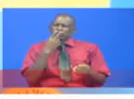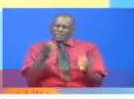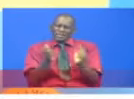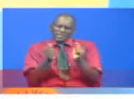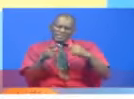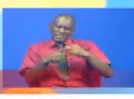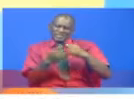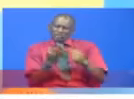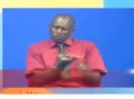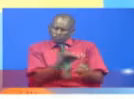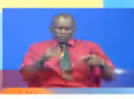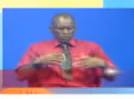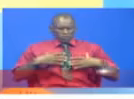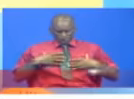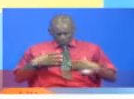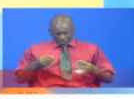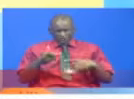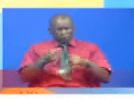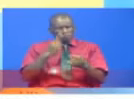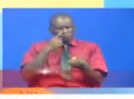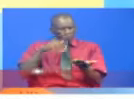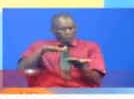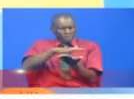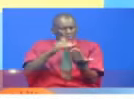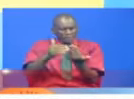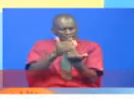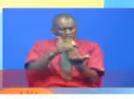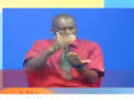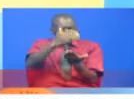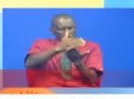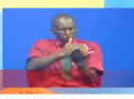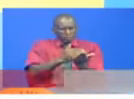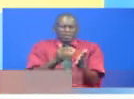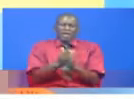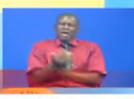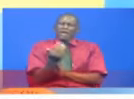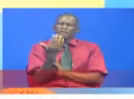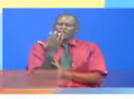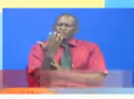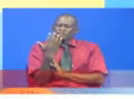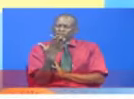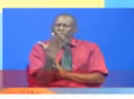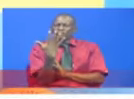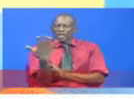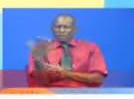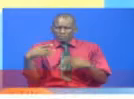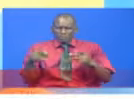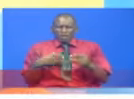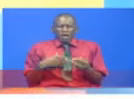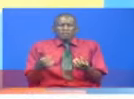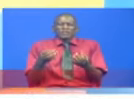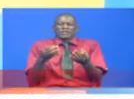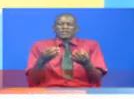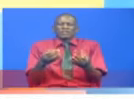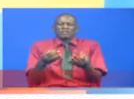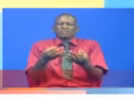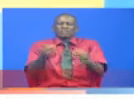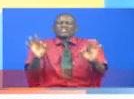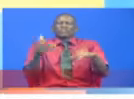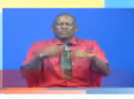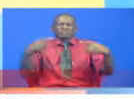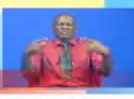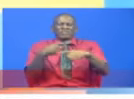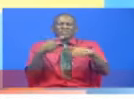263 of them have been released from home-based care program and 55 have been discharged from